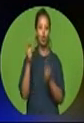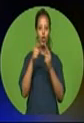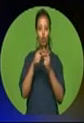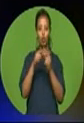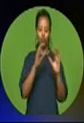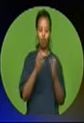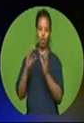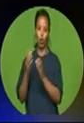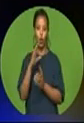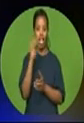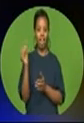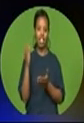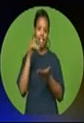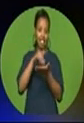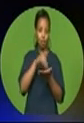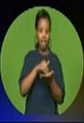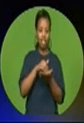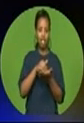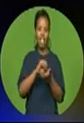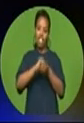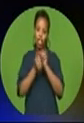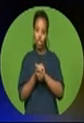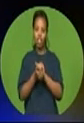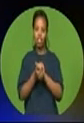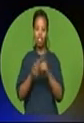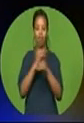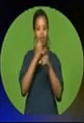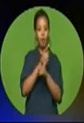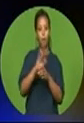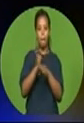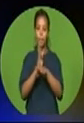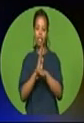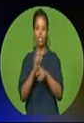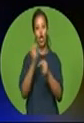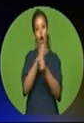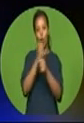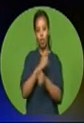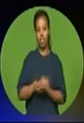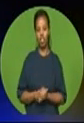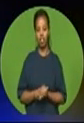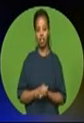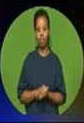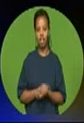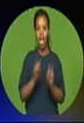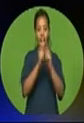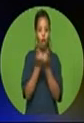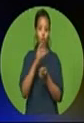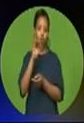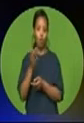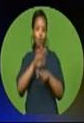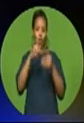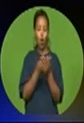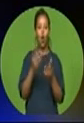to sort and summarize the changes caused by business operations. A group of